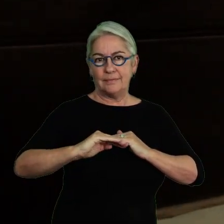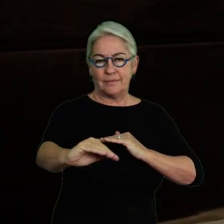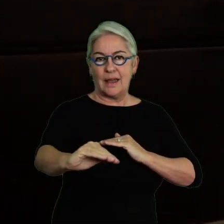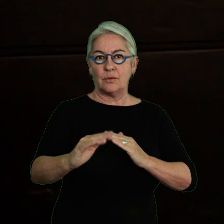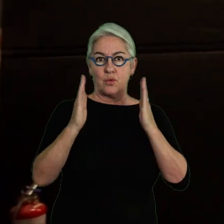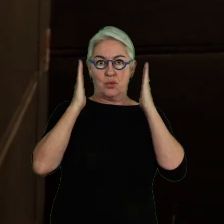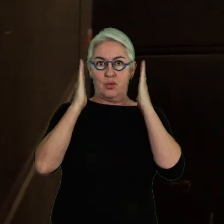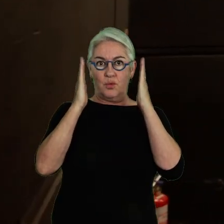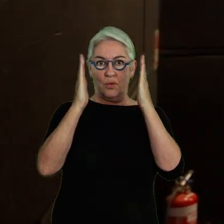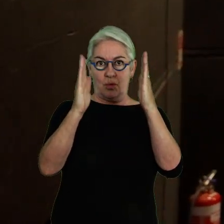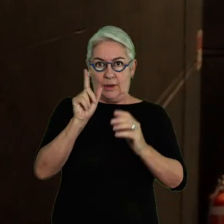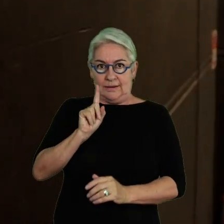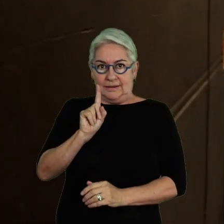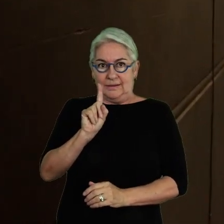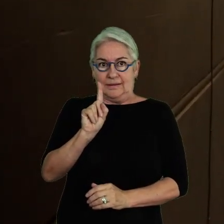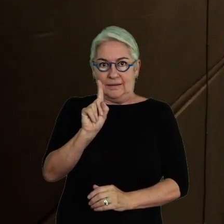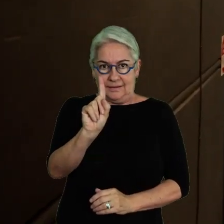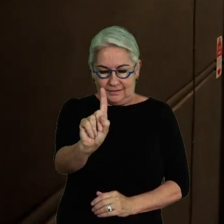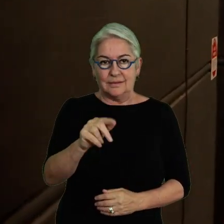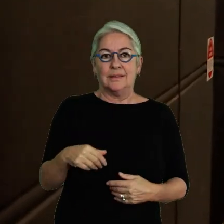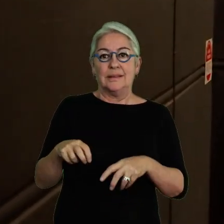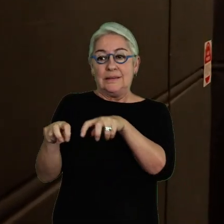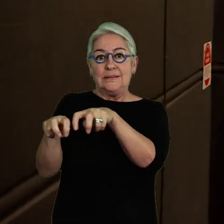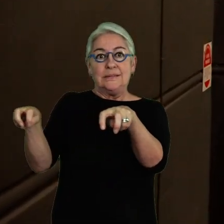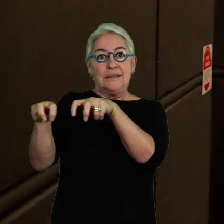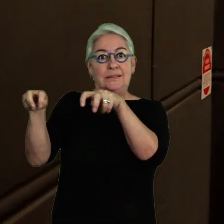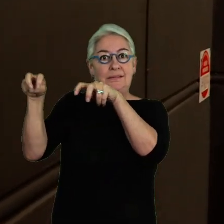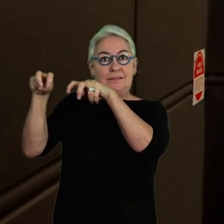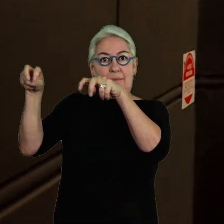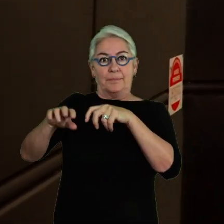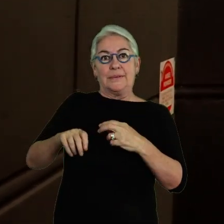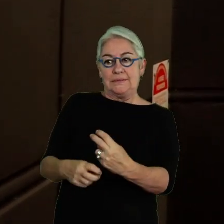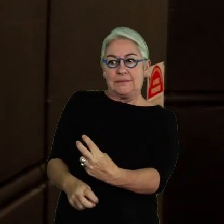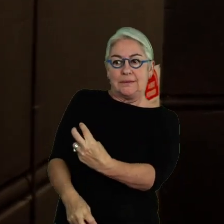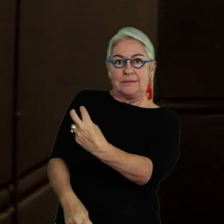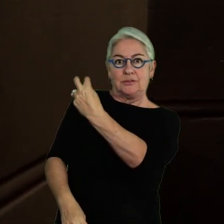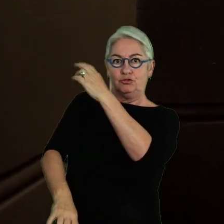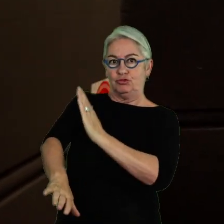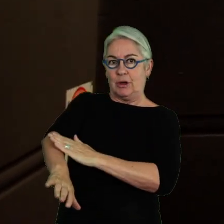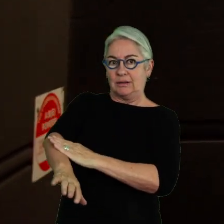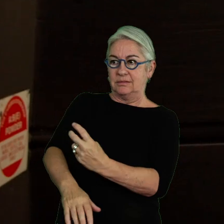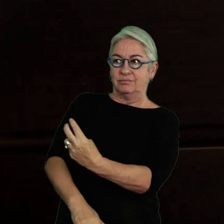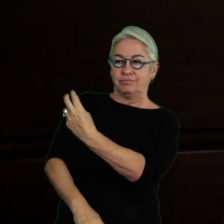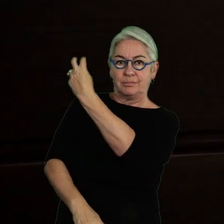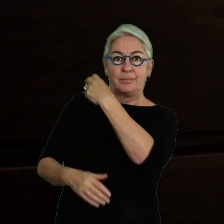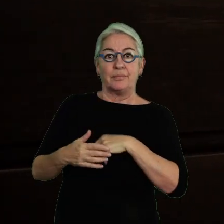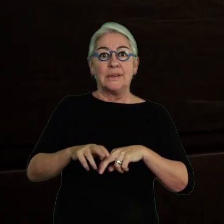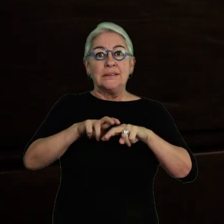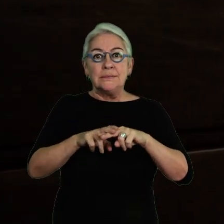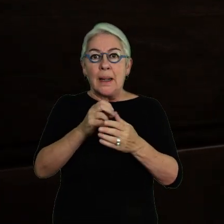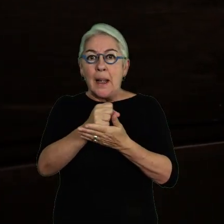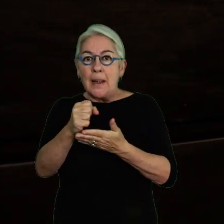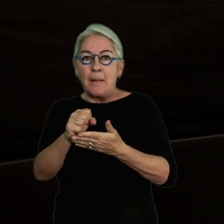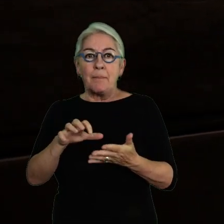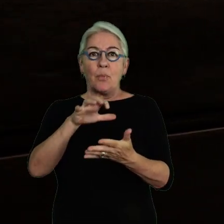the left side of the seats and across the front of the stage area. There is tiered seating in this place with stairs on one side. There is no